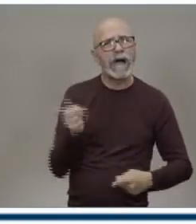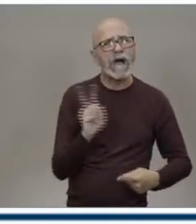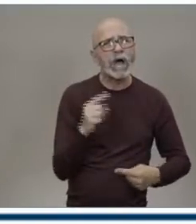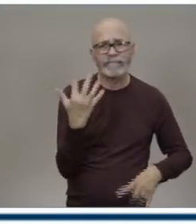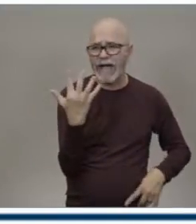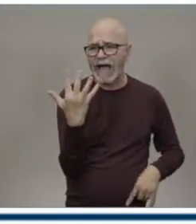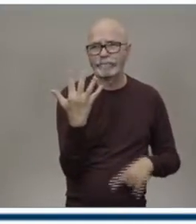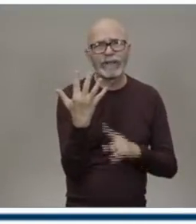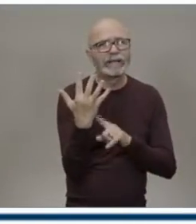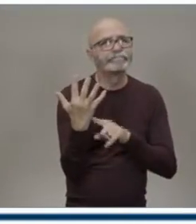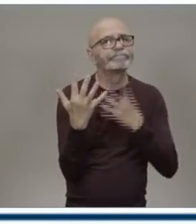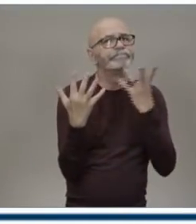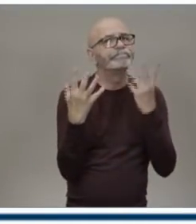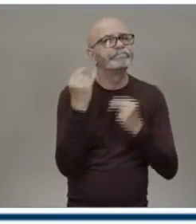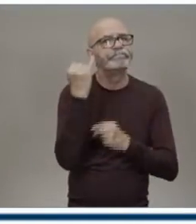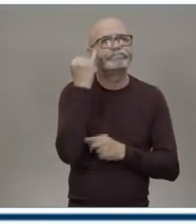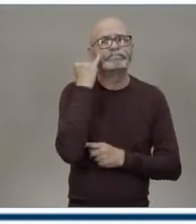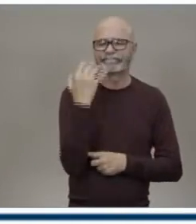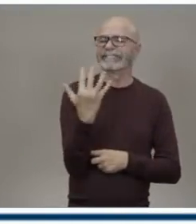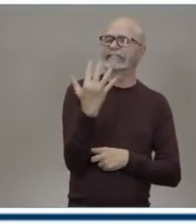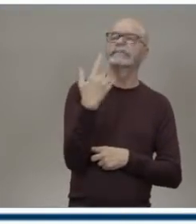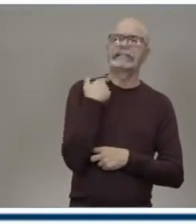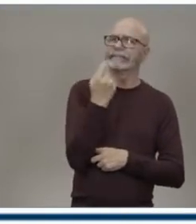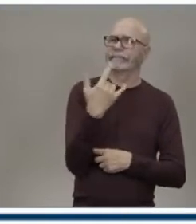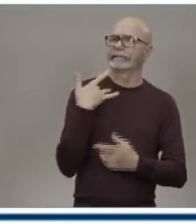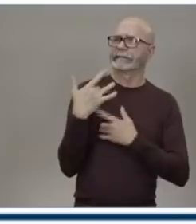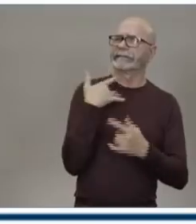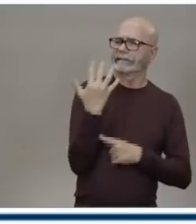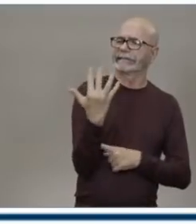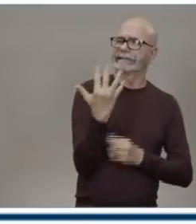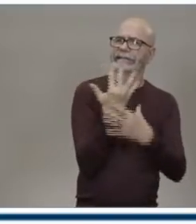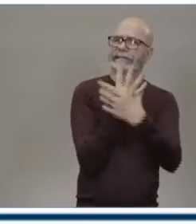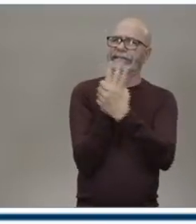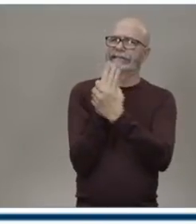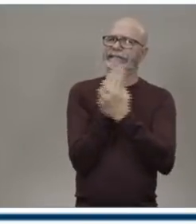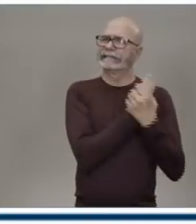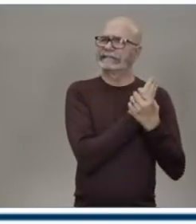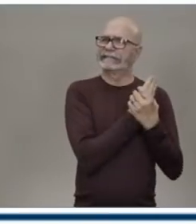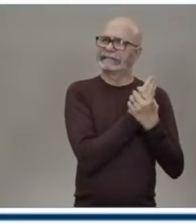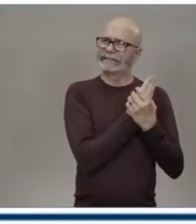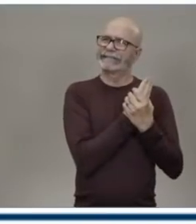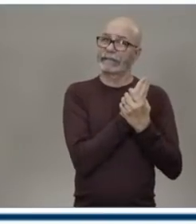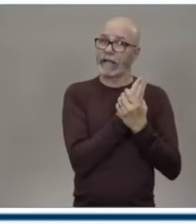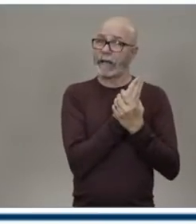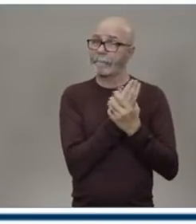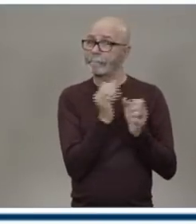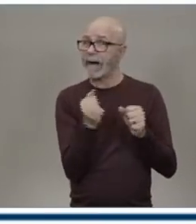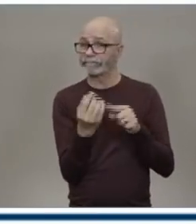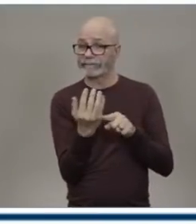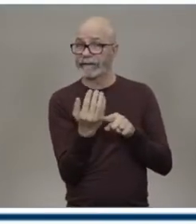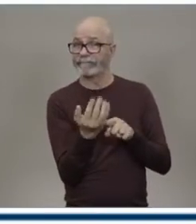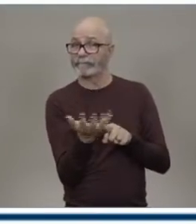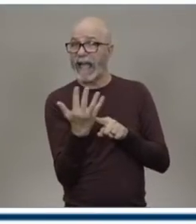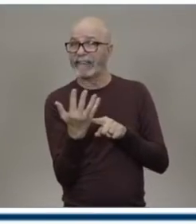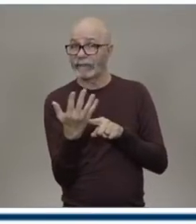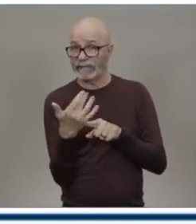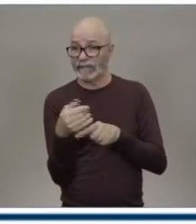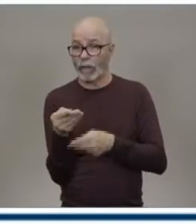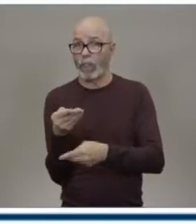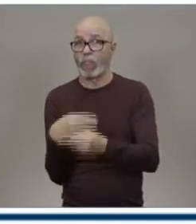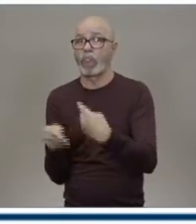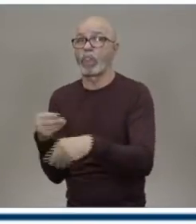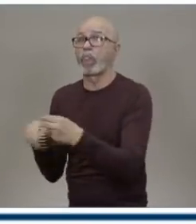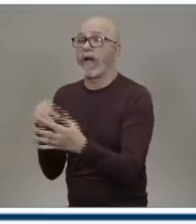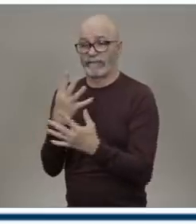most concerning that we need to try to understand what is there a potential that they could be here, some local circulation of virus.